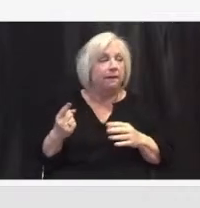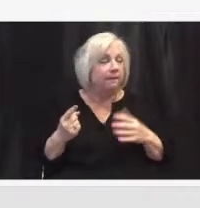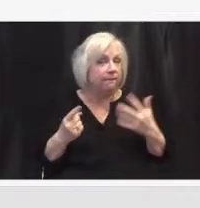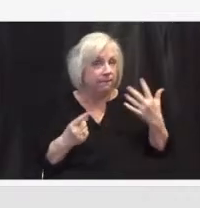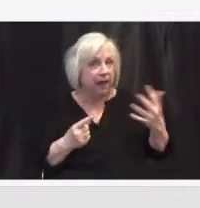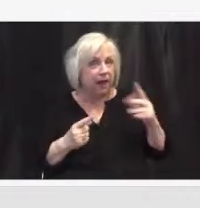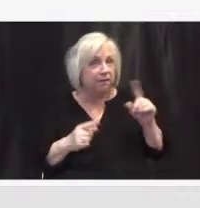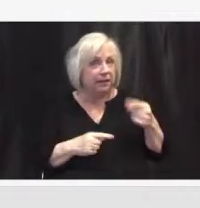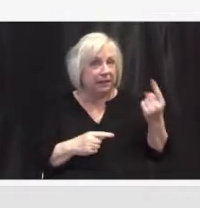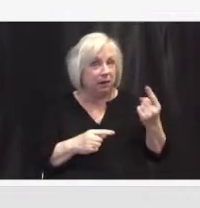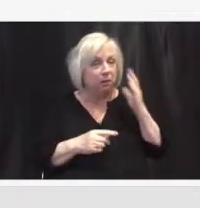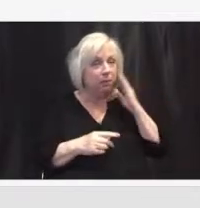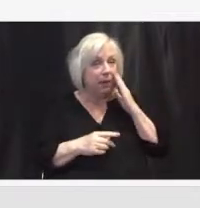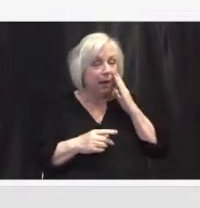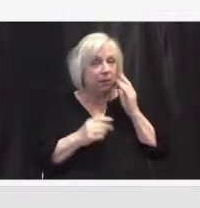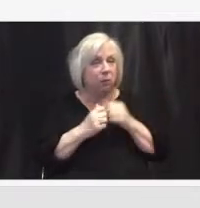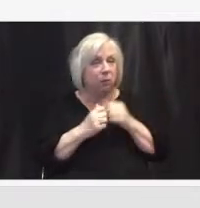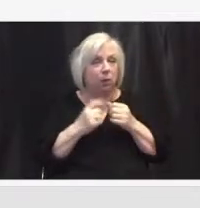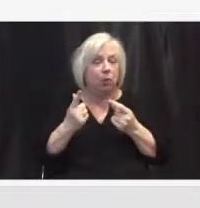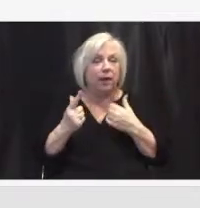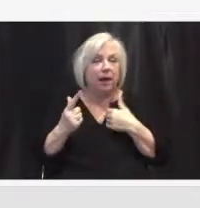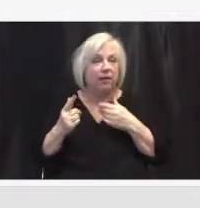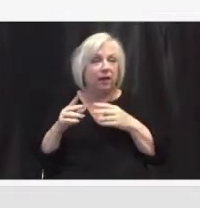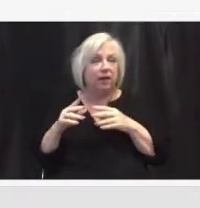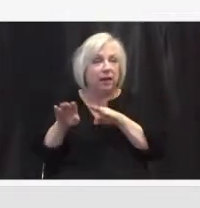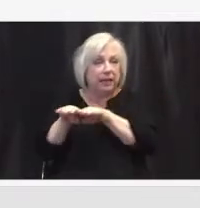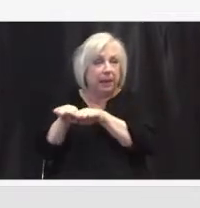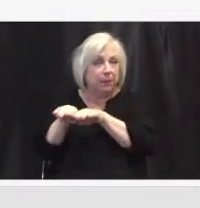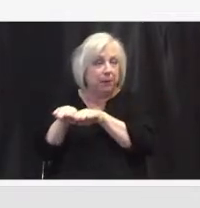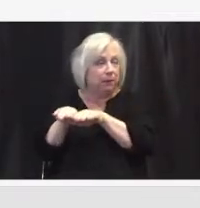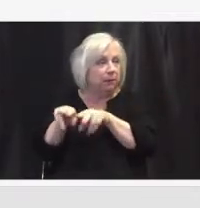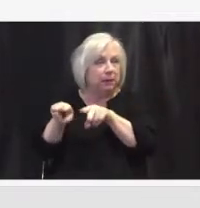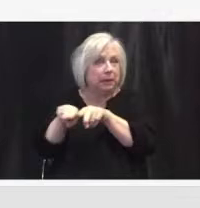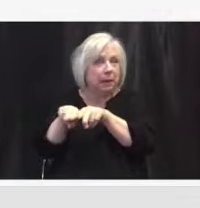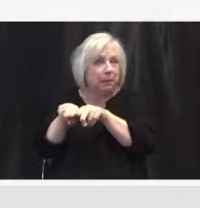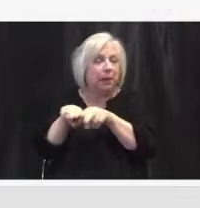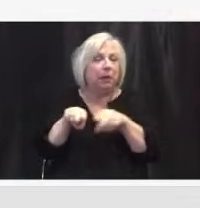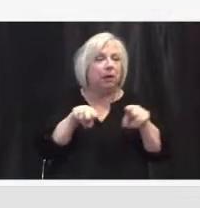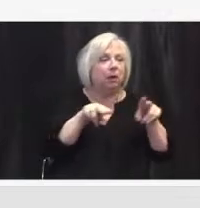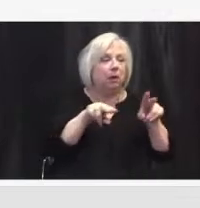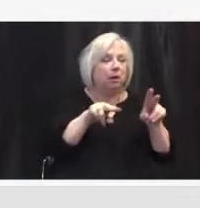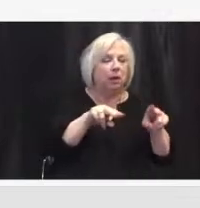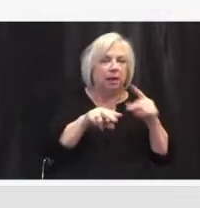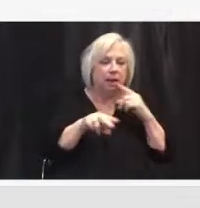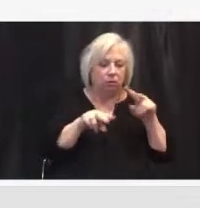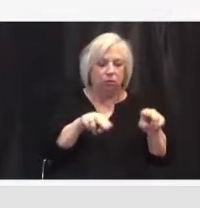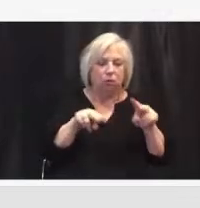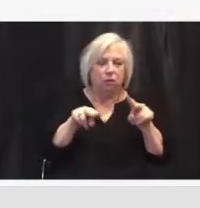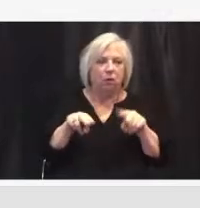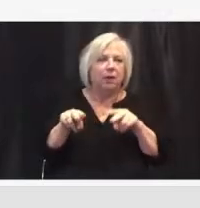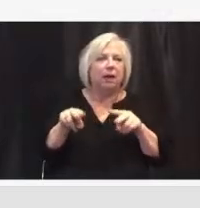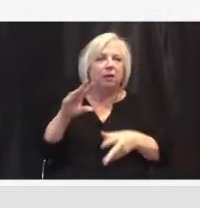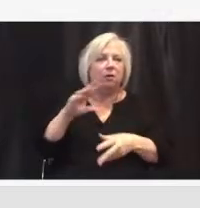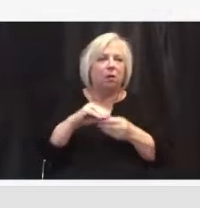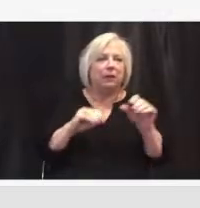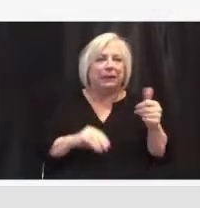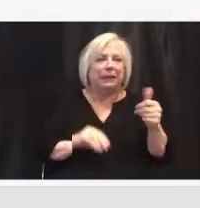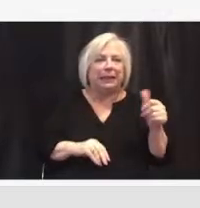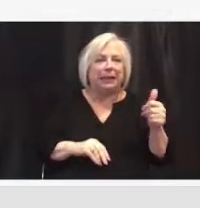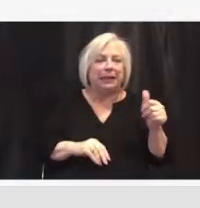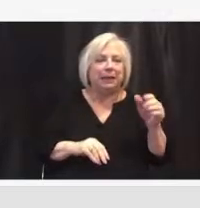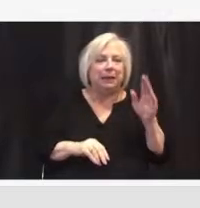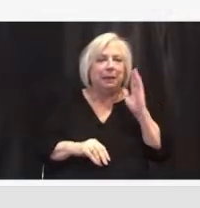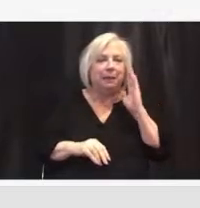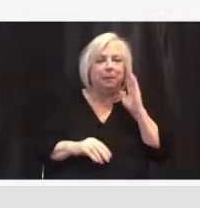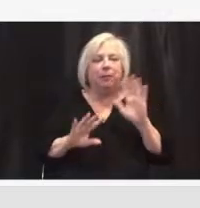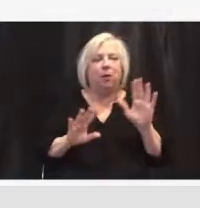1 bedroom, with 1 bedroom having a double bed? Yeah, so that's 2, 4, 6, 8, 10 beds total. I'm